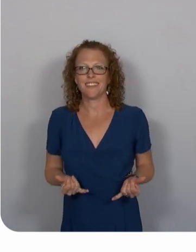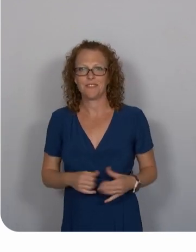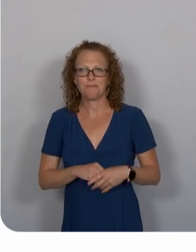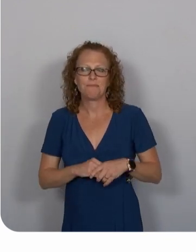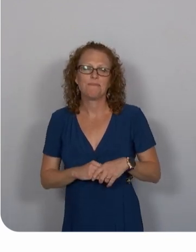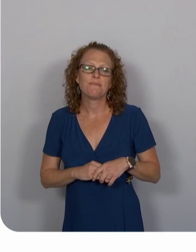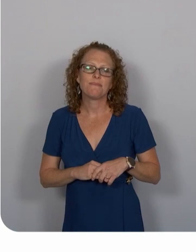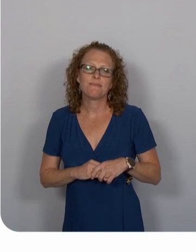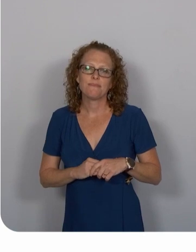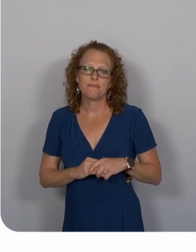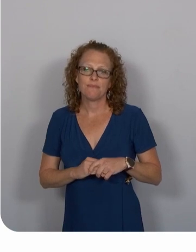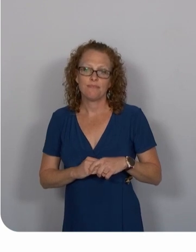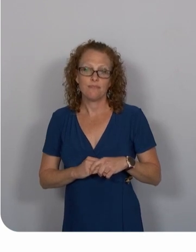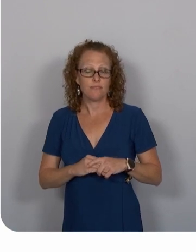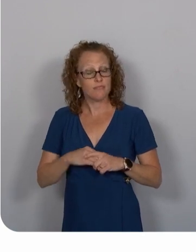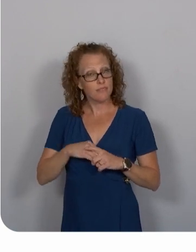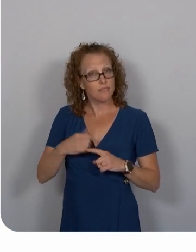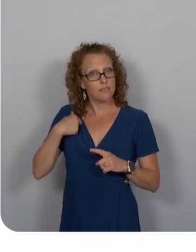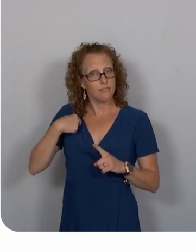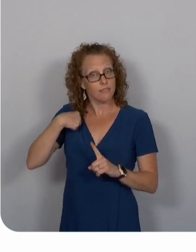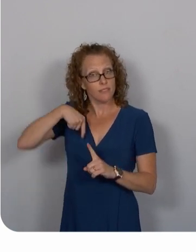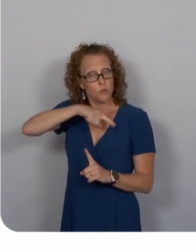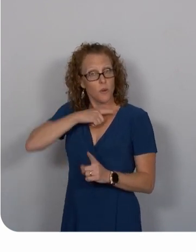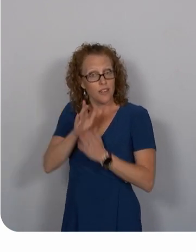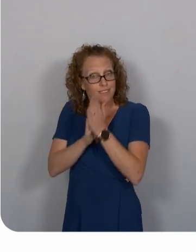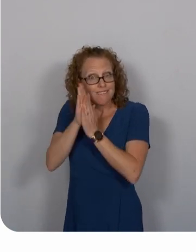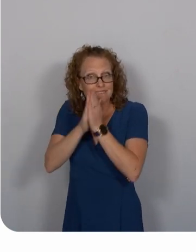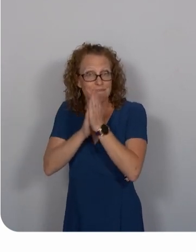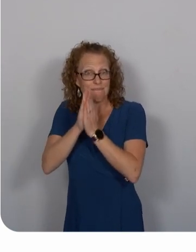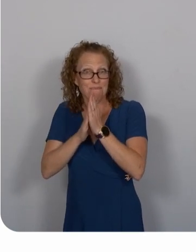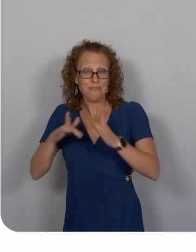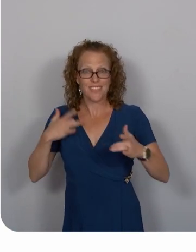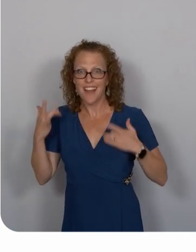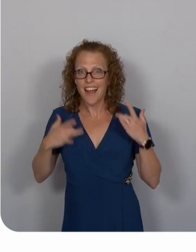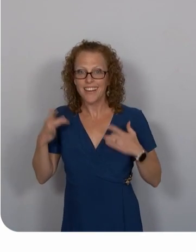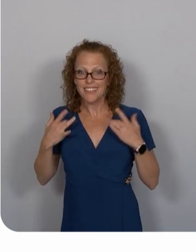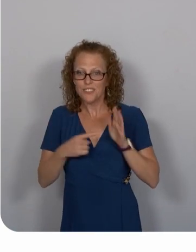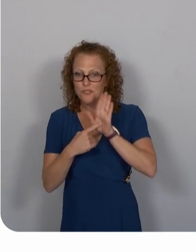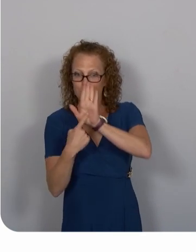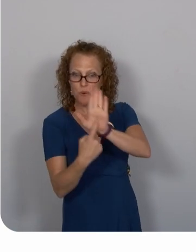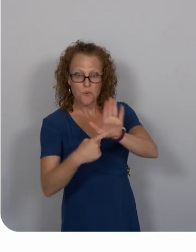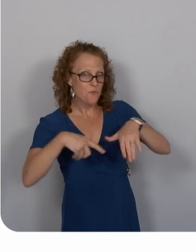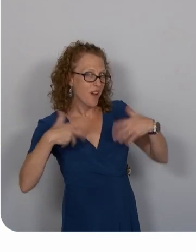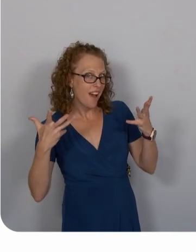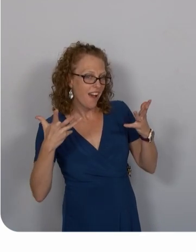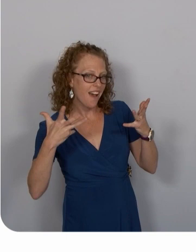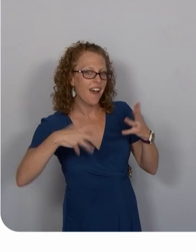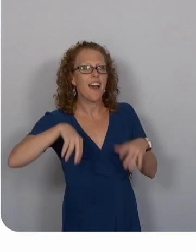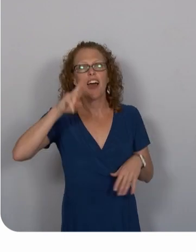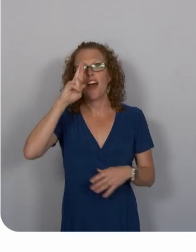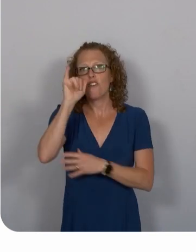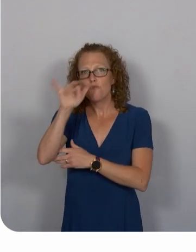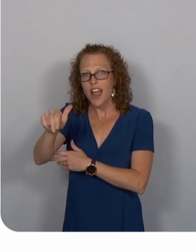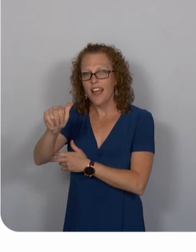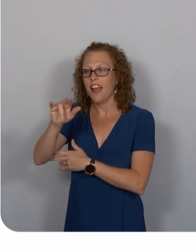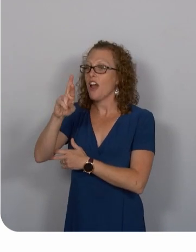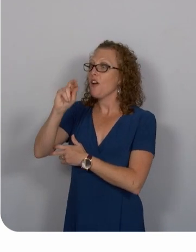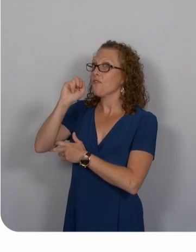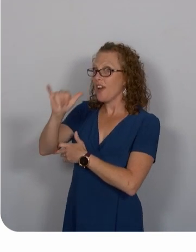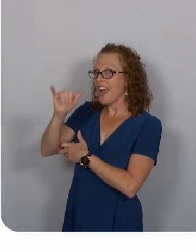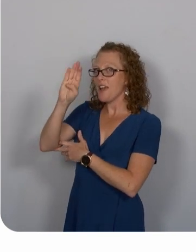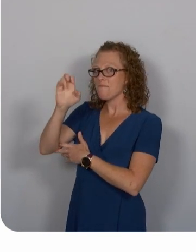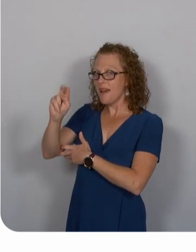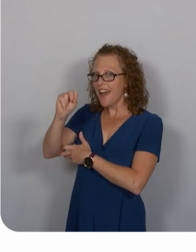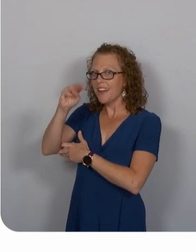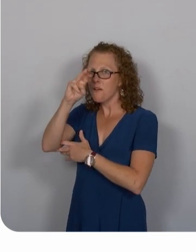out. We are so excited today to introduce you to the new Ray-Ban Meta Smart